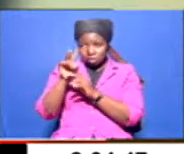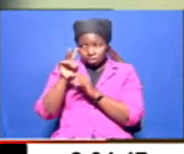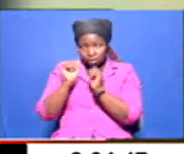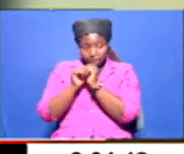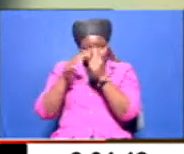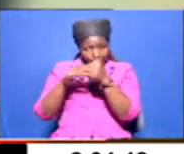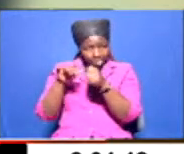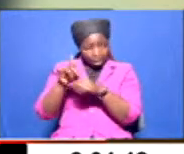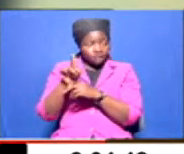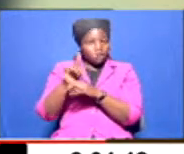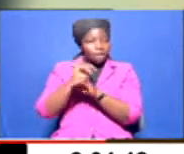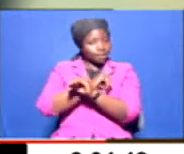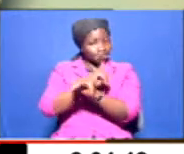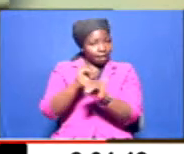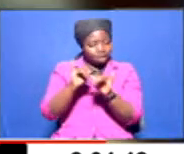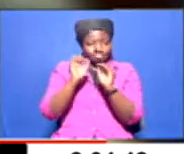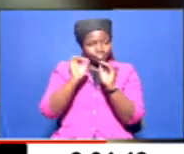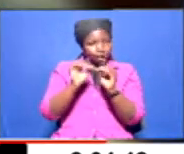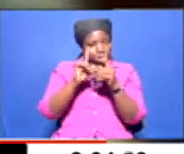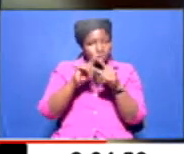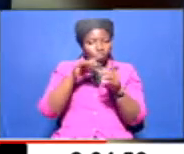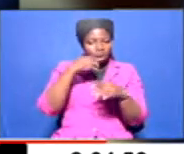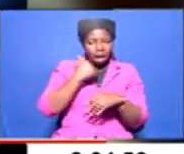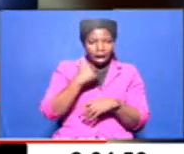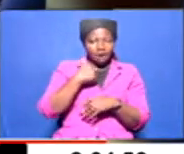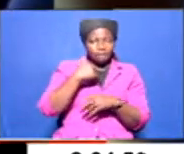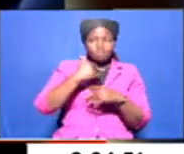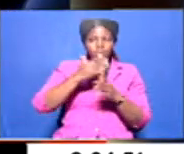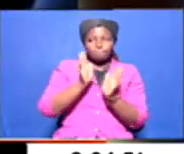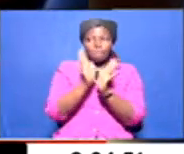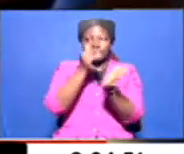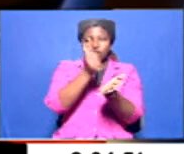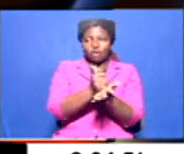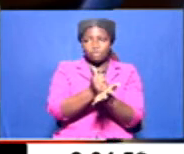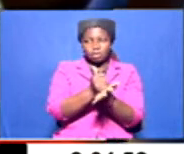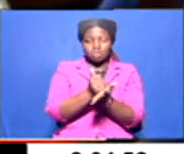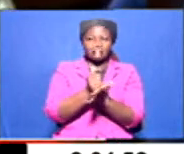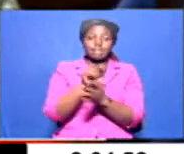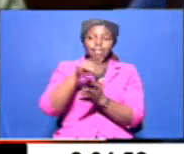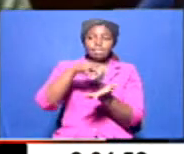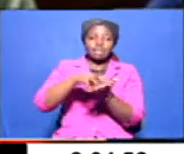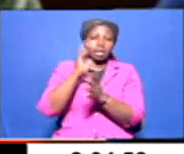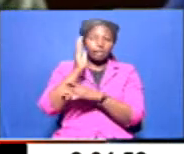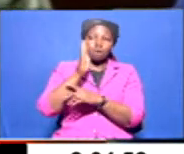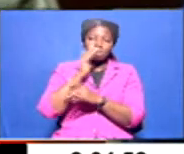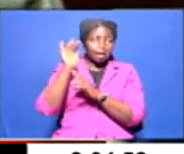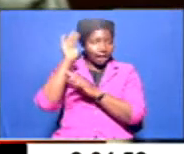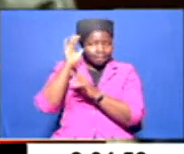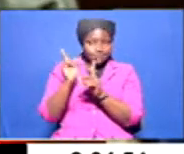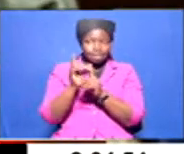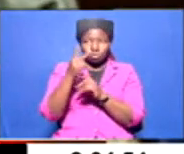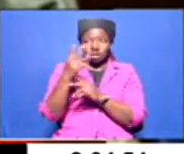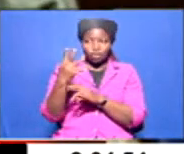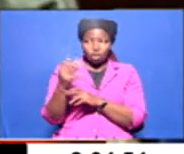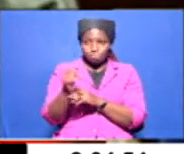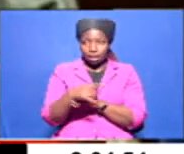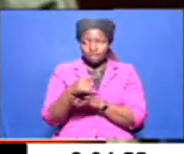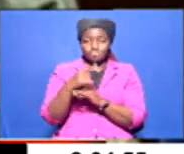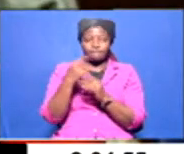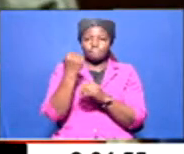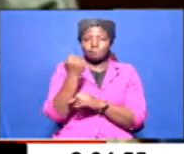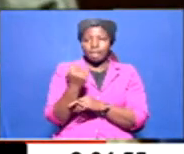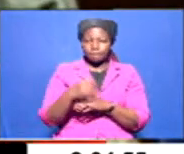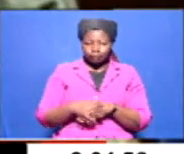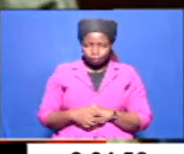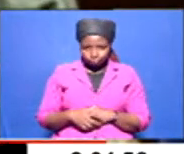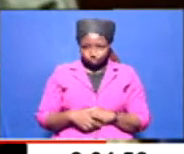give direction on hearing of the application and petition on May 24th. According to the General Election Regulations